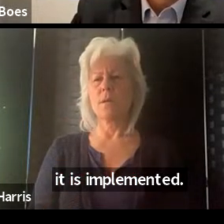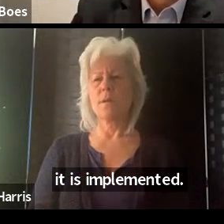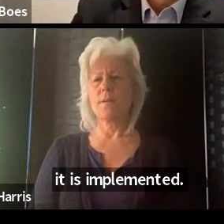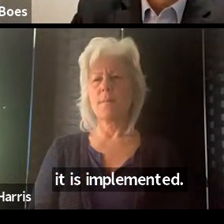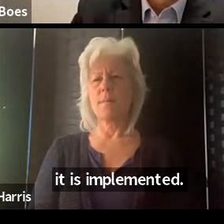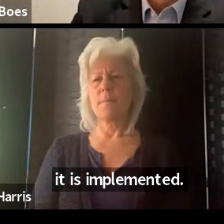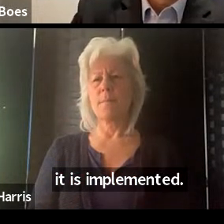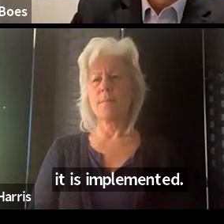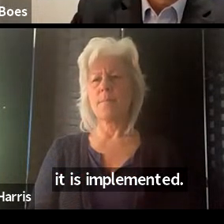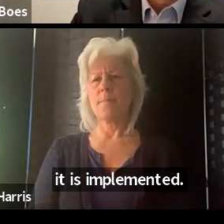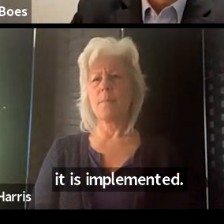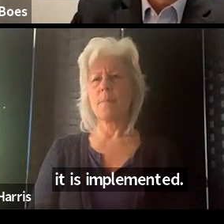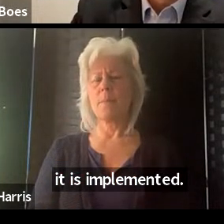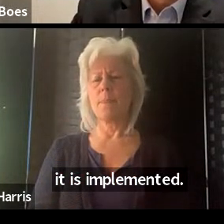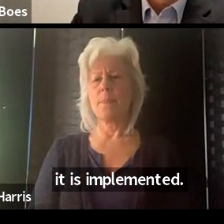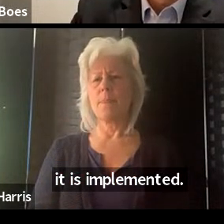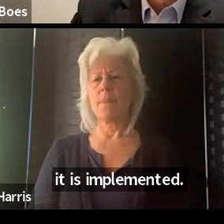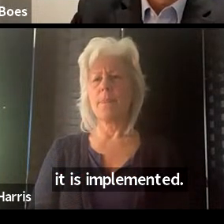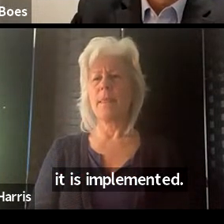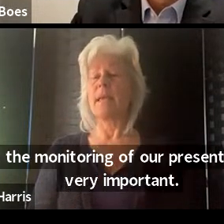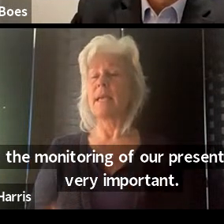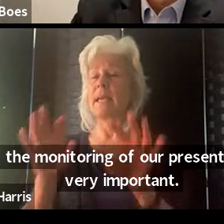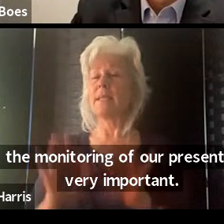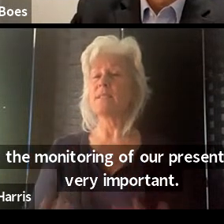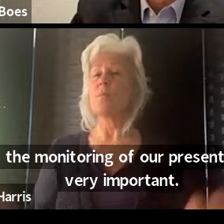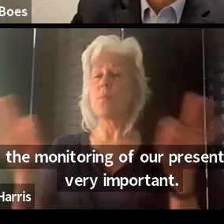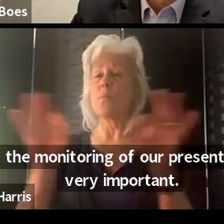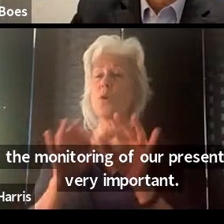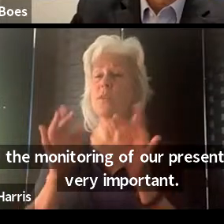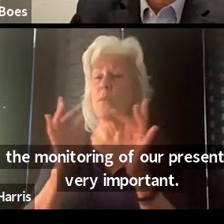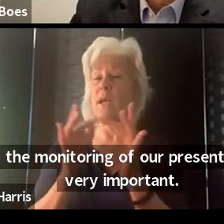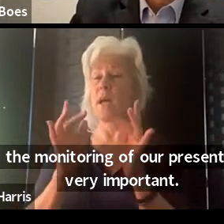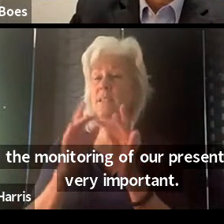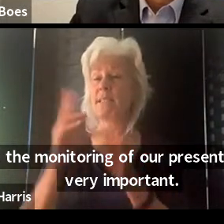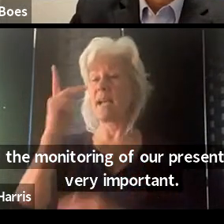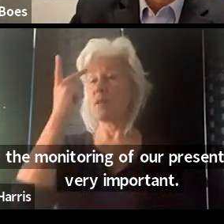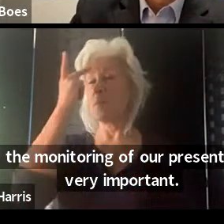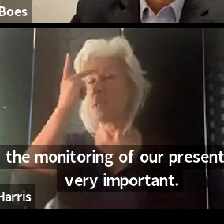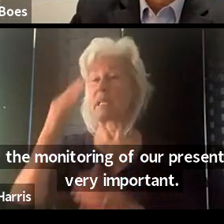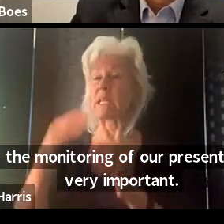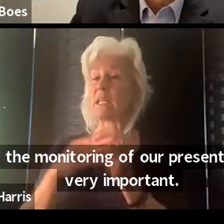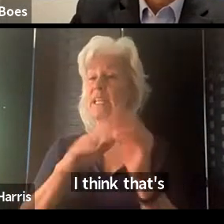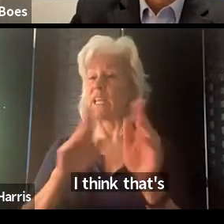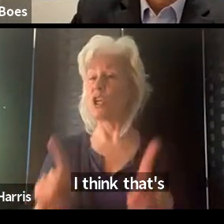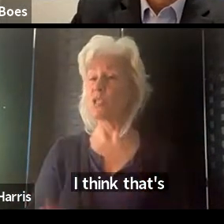this is important that we keep in contact with our political leaders,